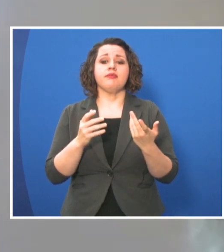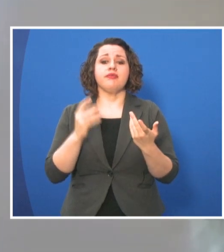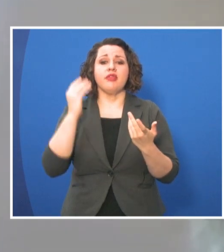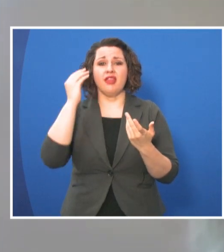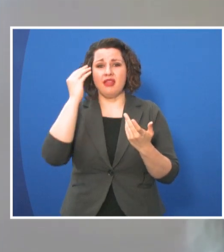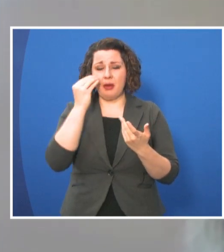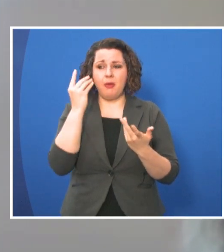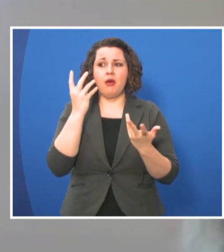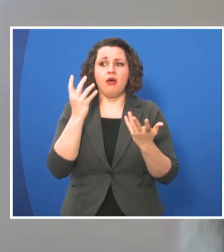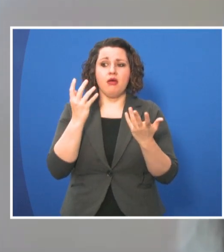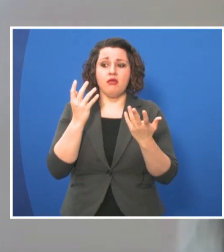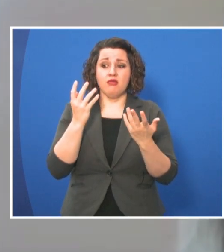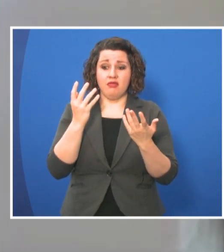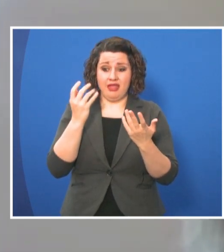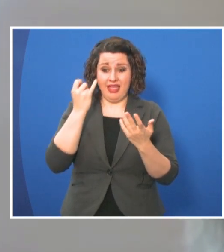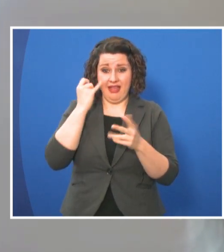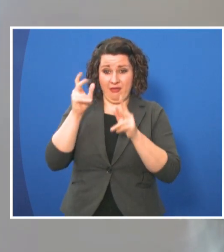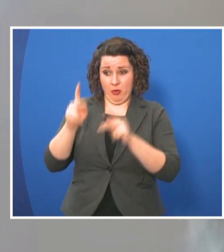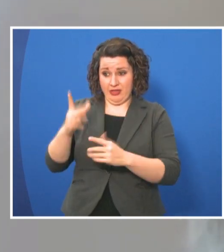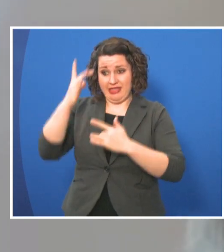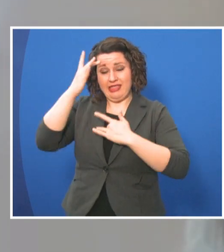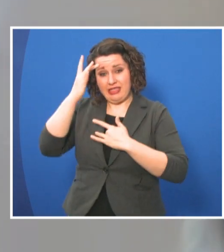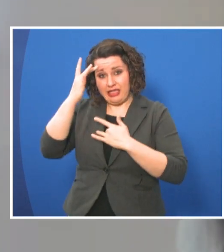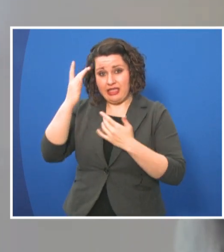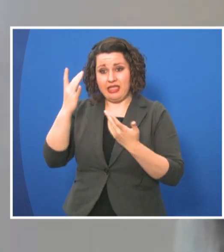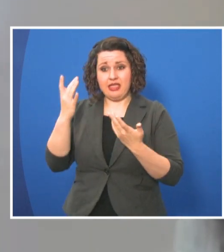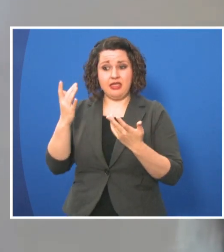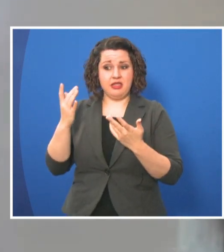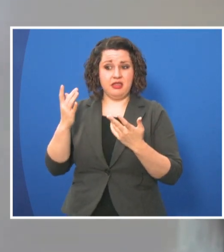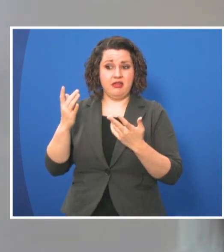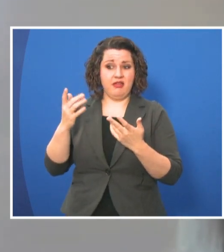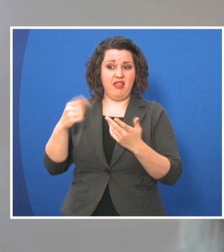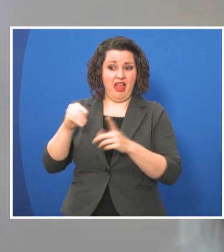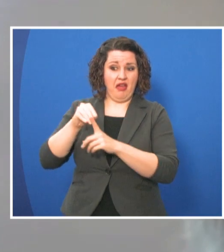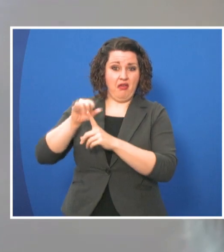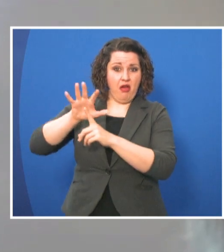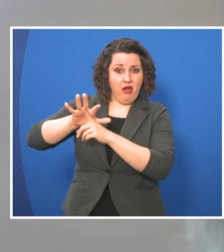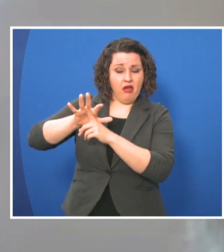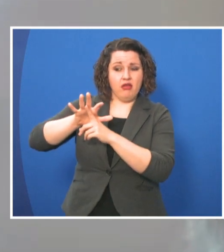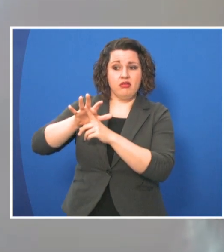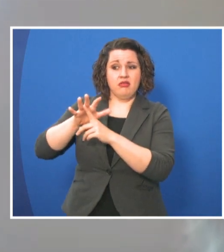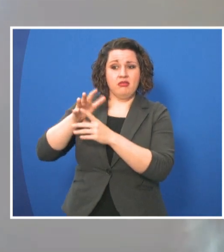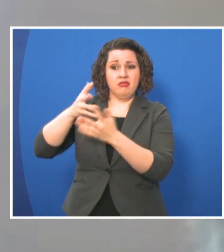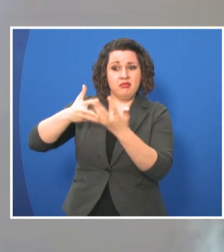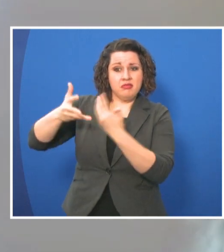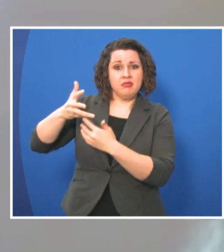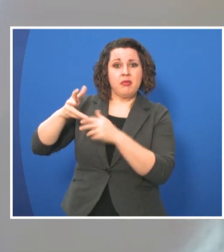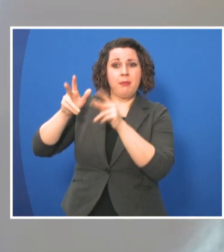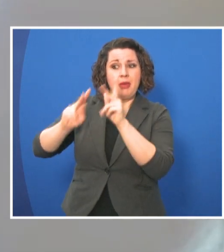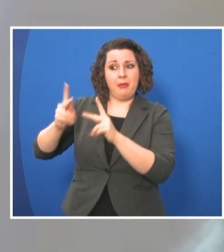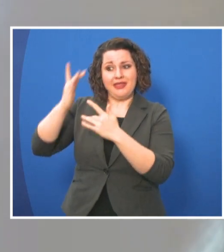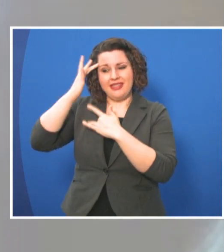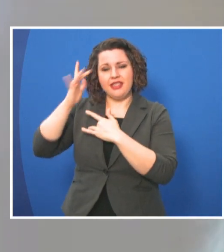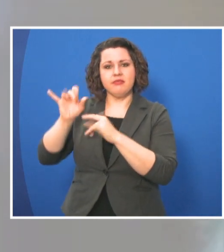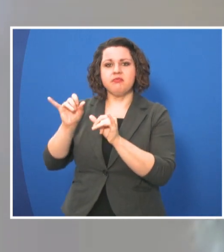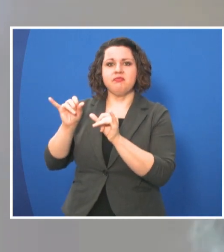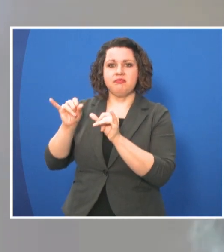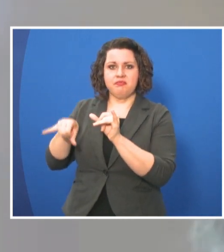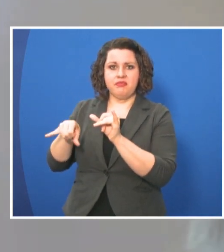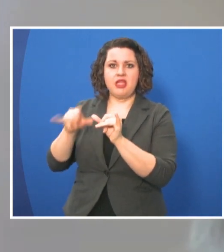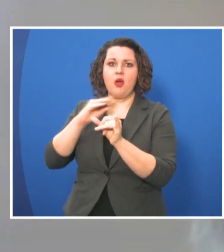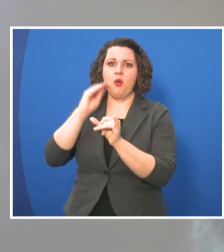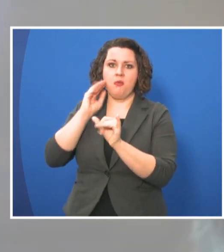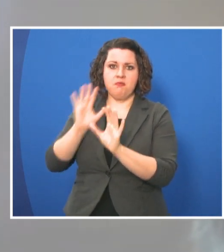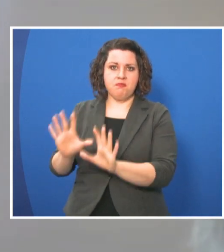make sure if there's somebody who's sick or somebody who's been around or in close contact with somebody who's sick, those people still need to be